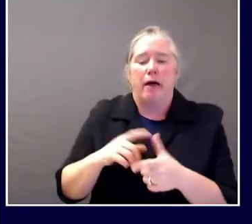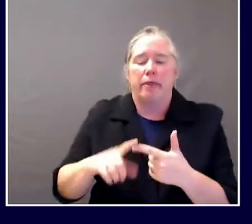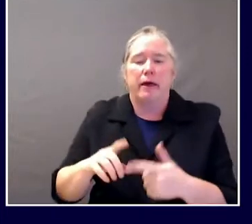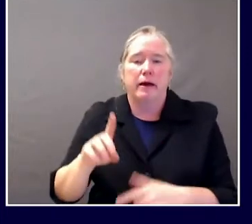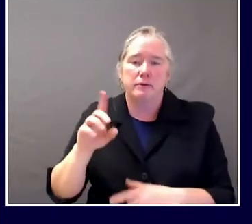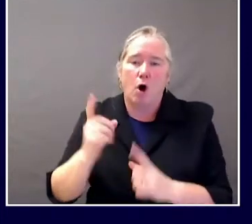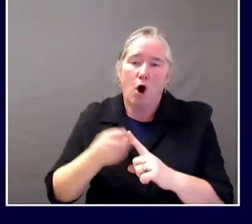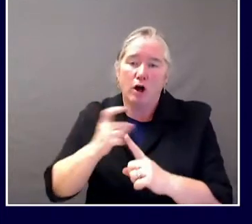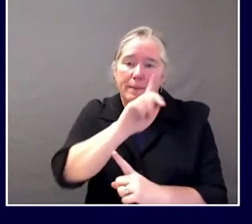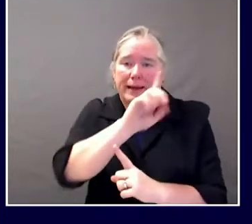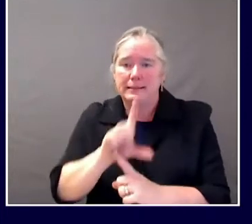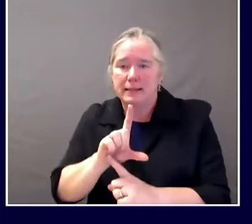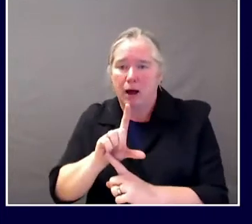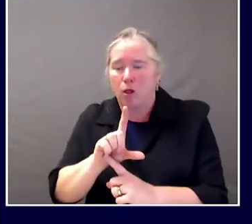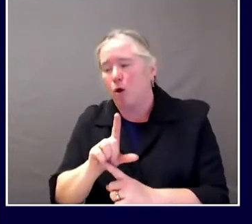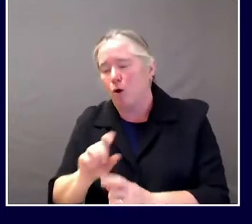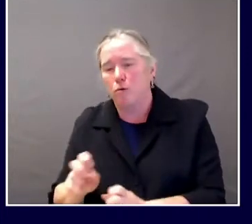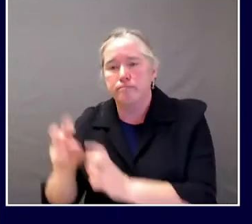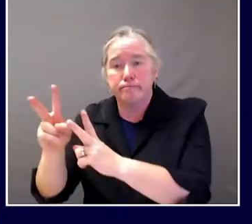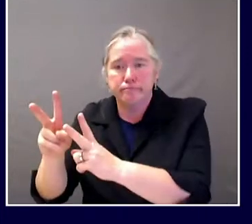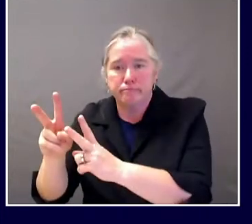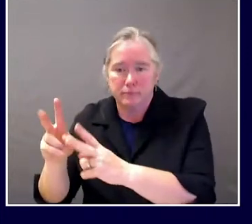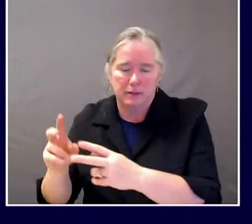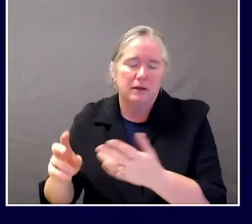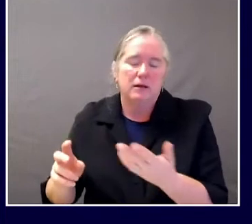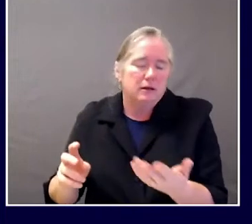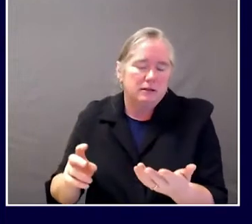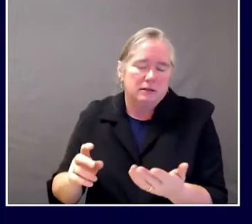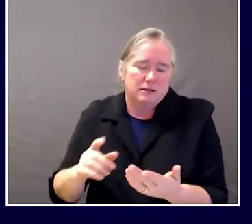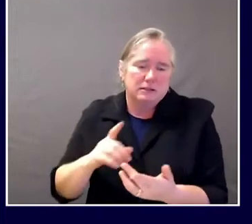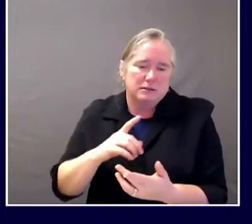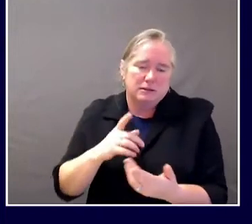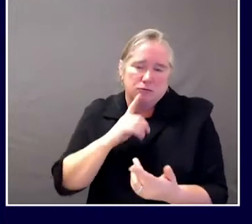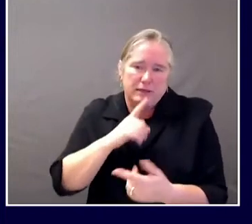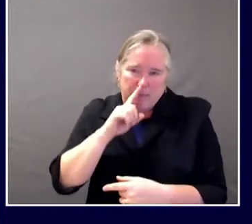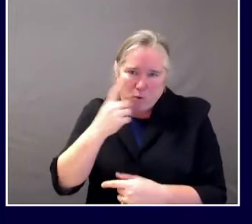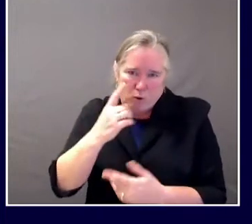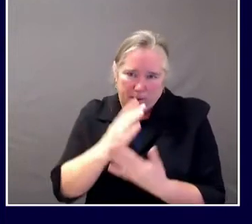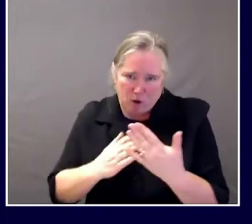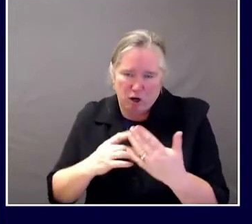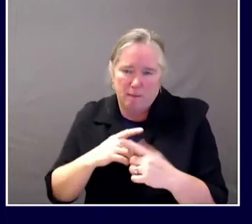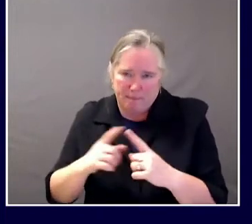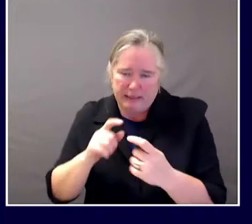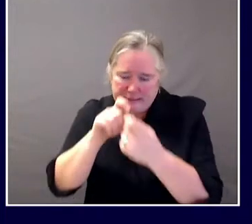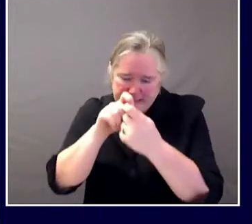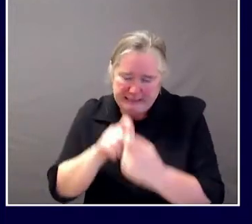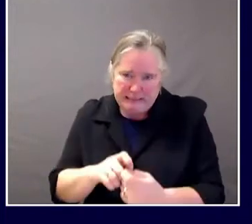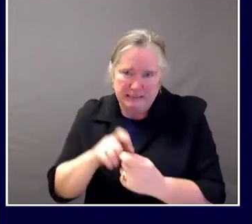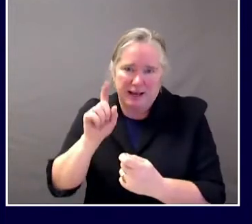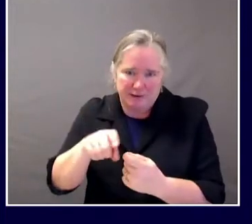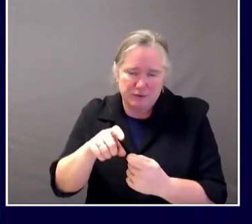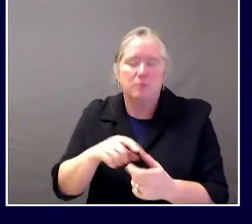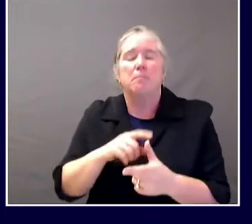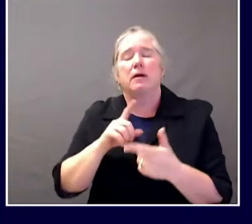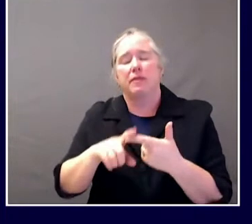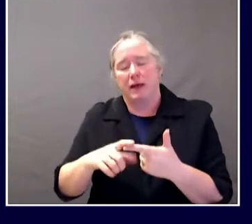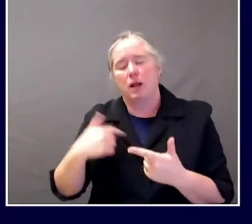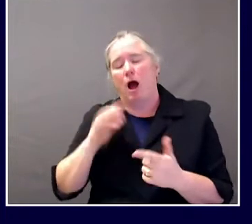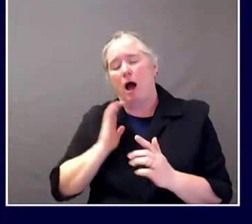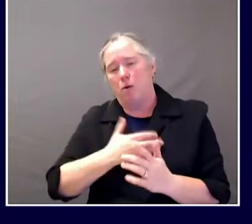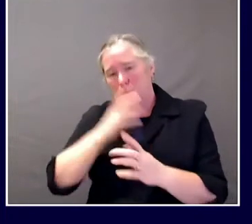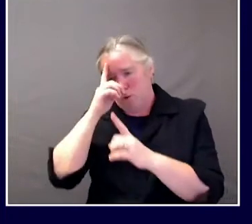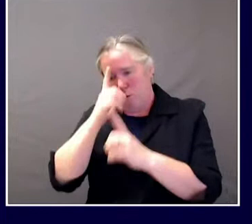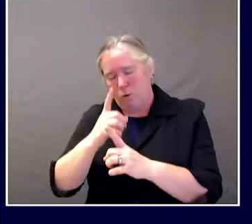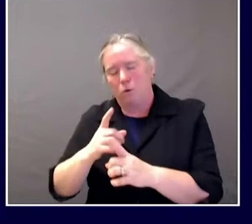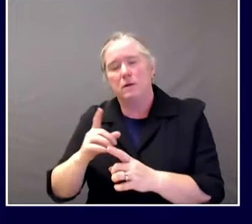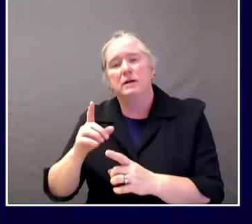But make no mistake, Kevin, we hope to have similar demographic data in terms of geographies of where folks are